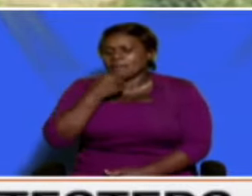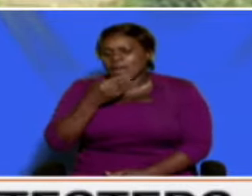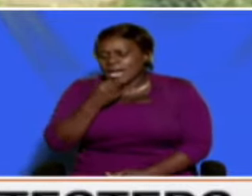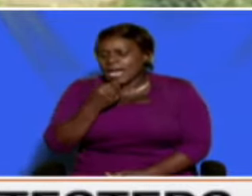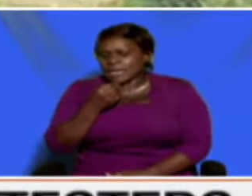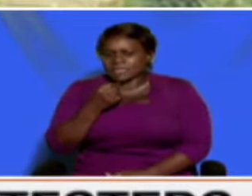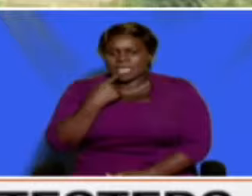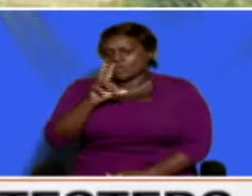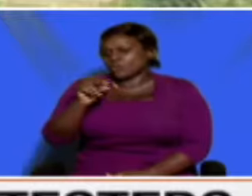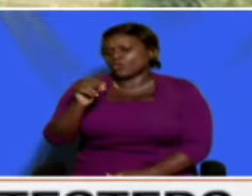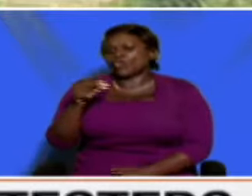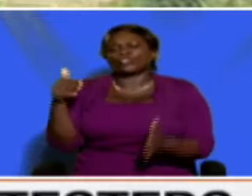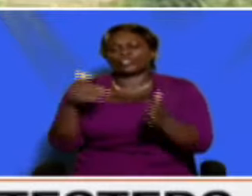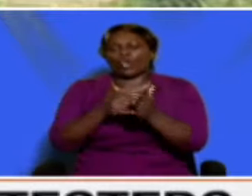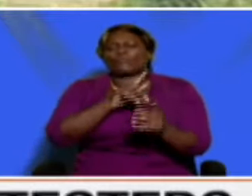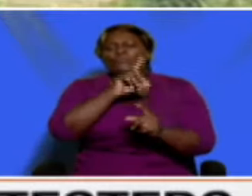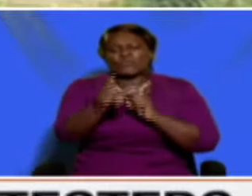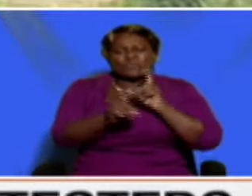with him, they said, stop